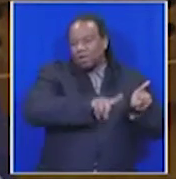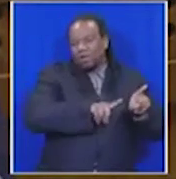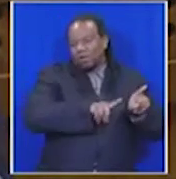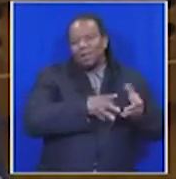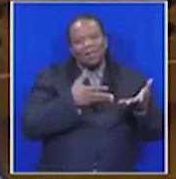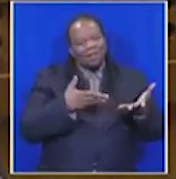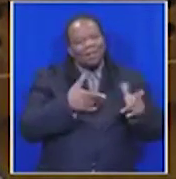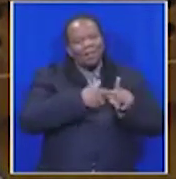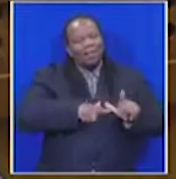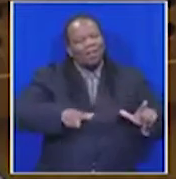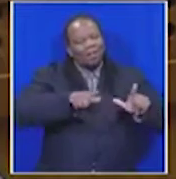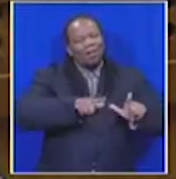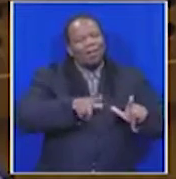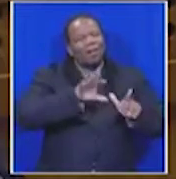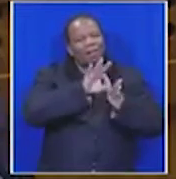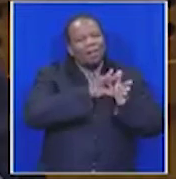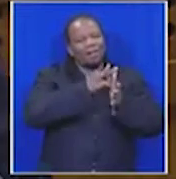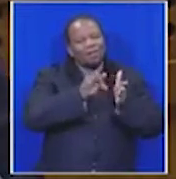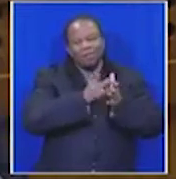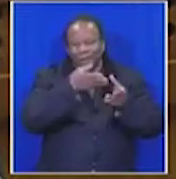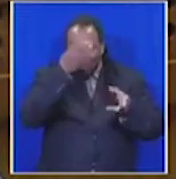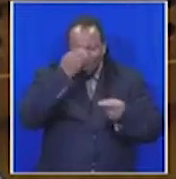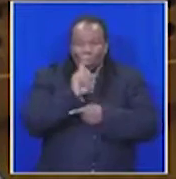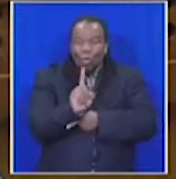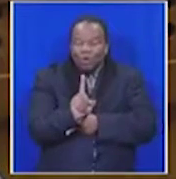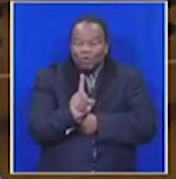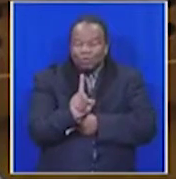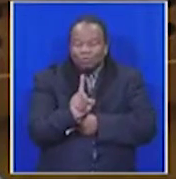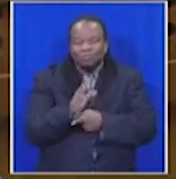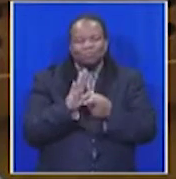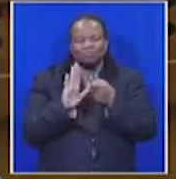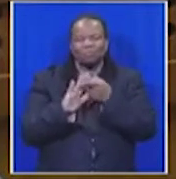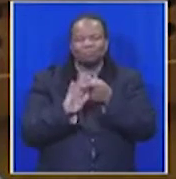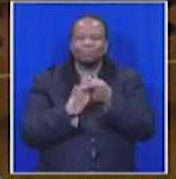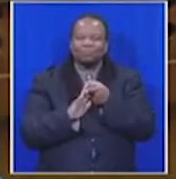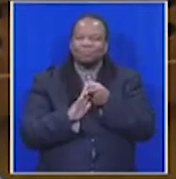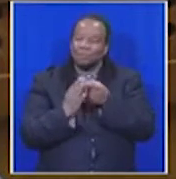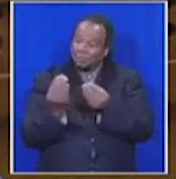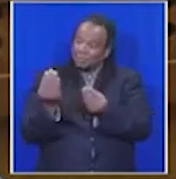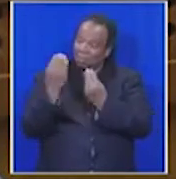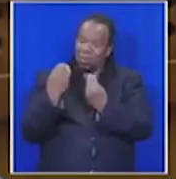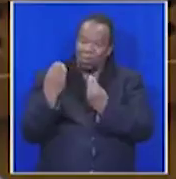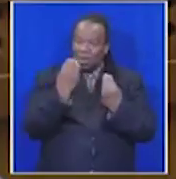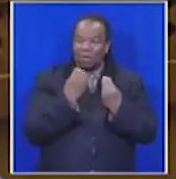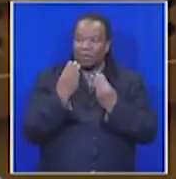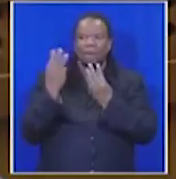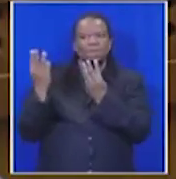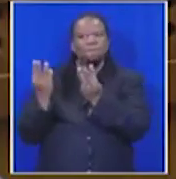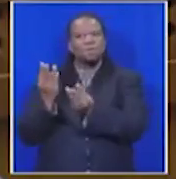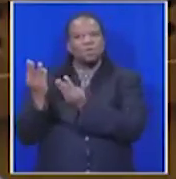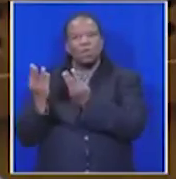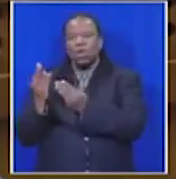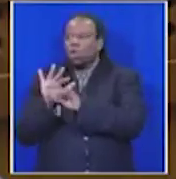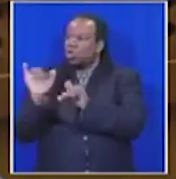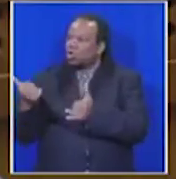local government elections? Firstly, it taught us that the people of our country are not voting fodder. They